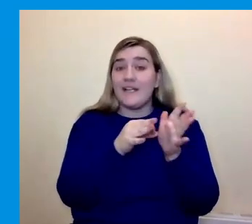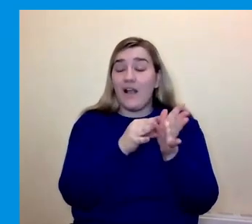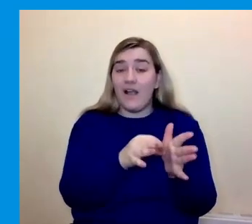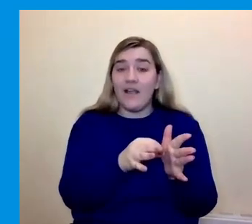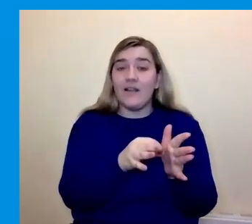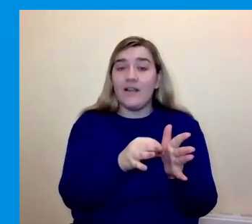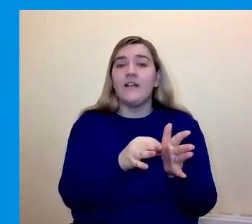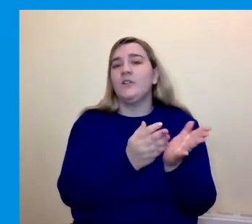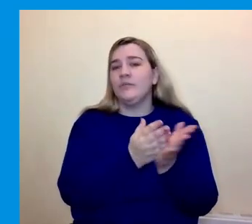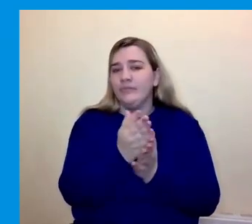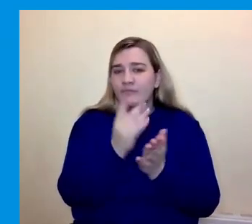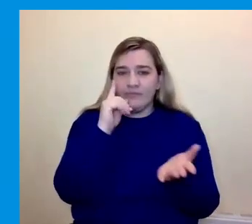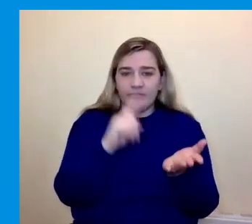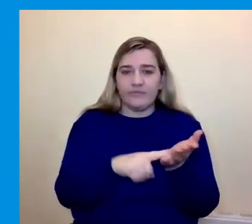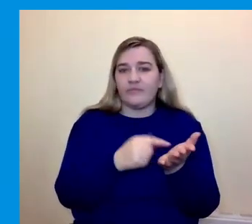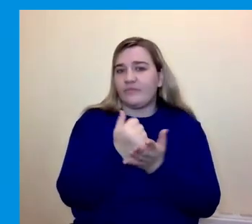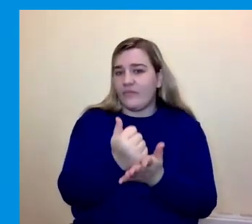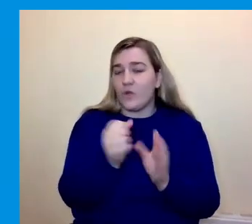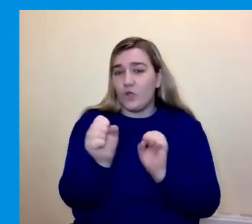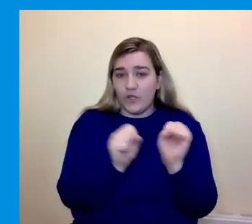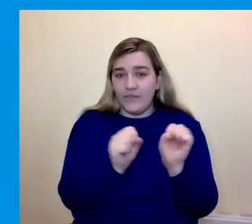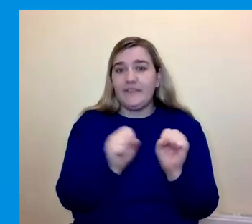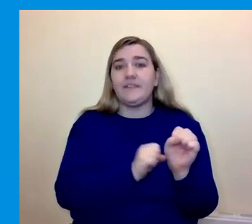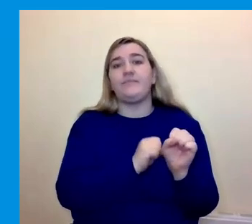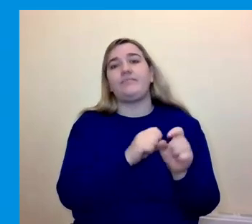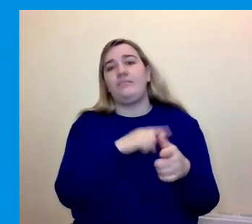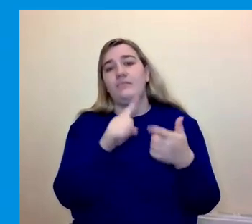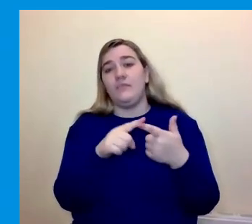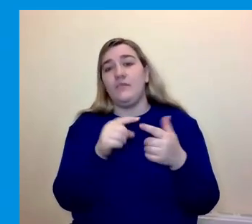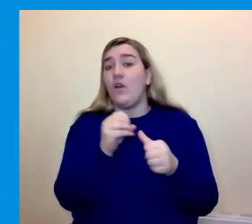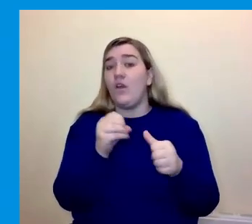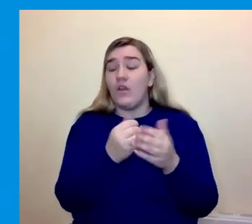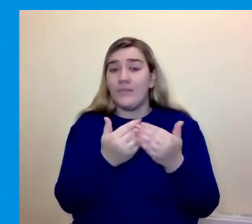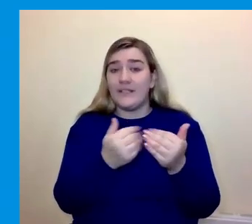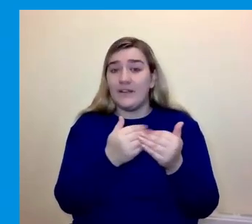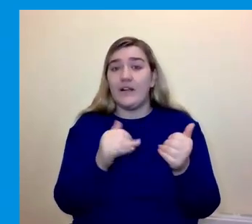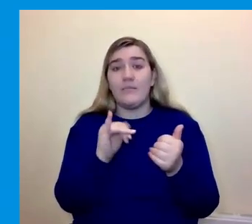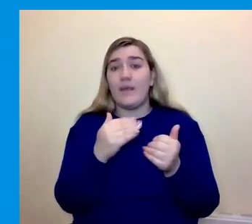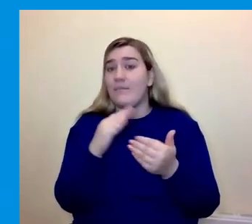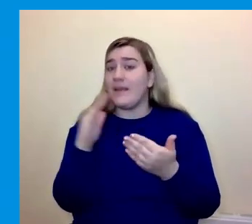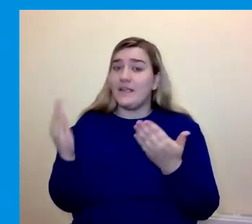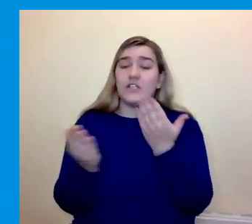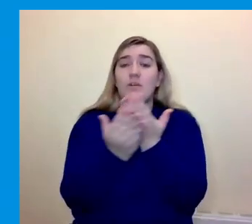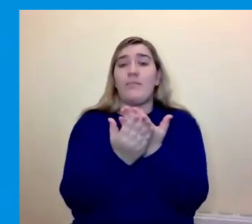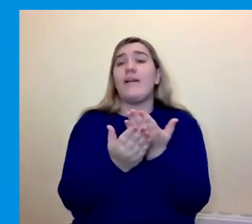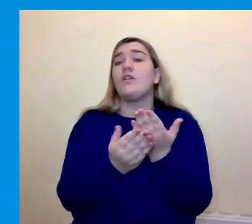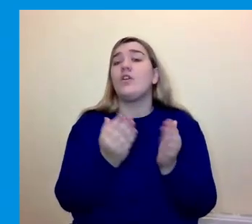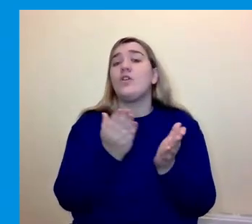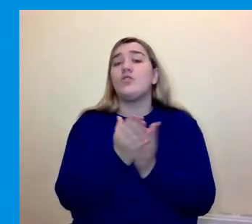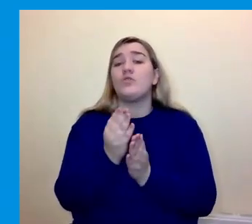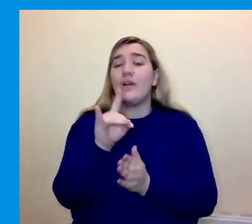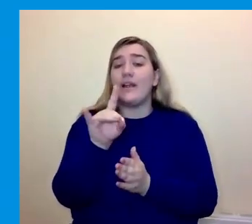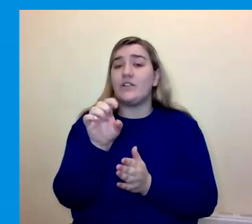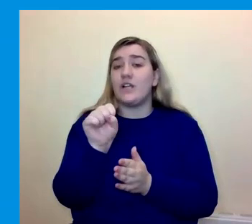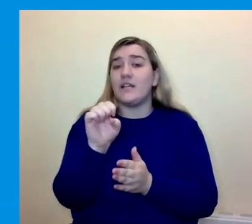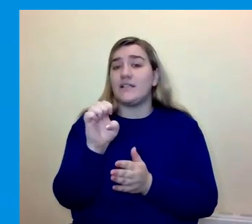the Decision Support Service and other material that may supplement through the HSE National Office